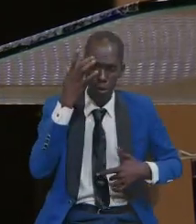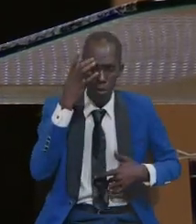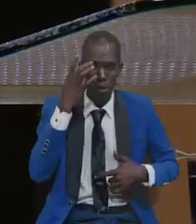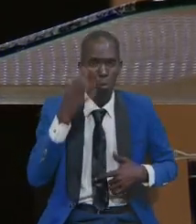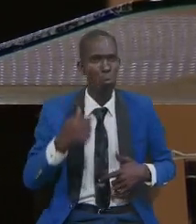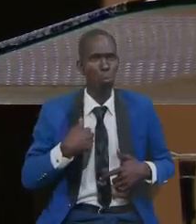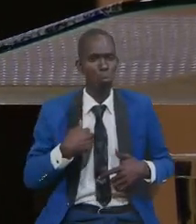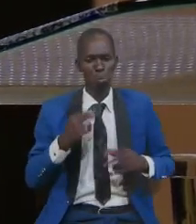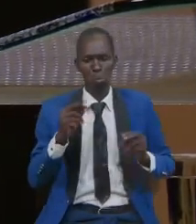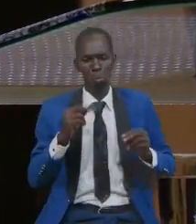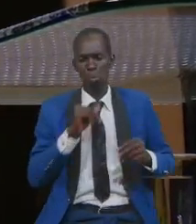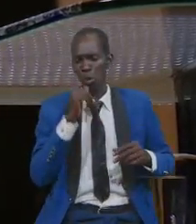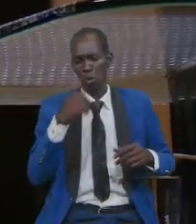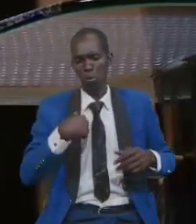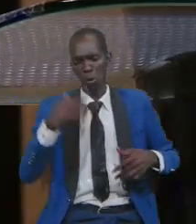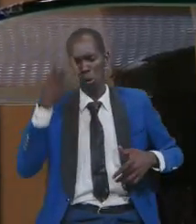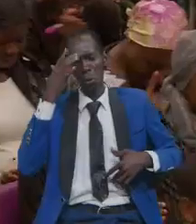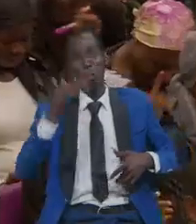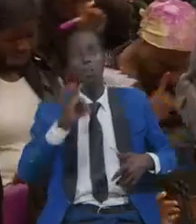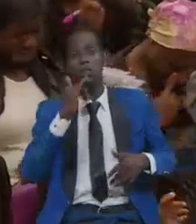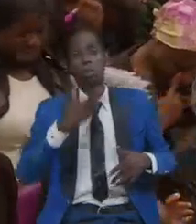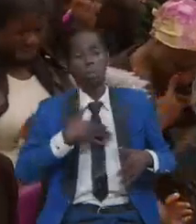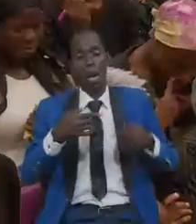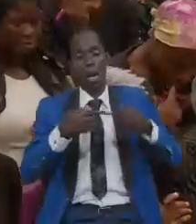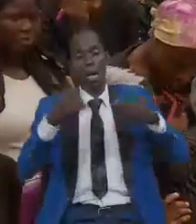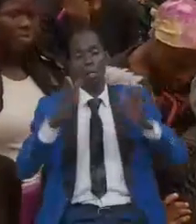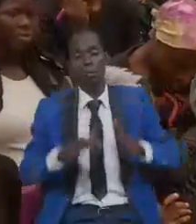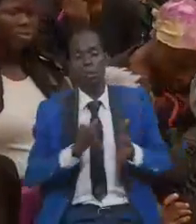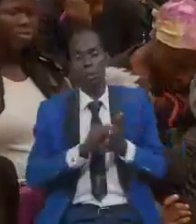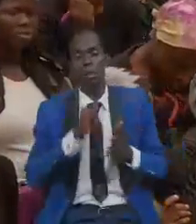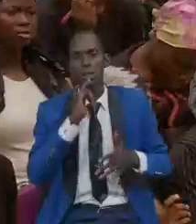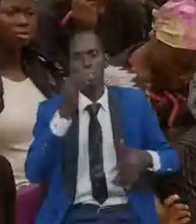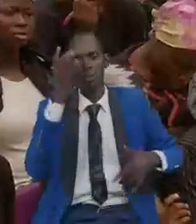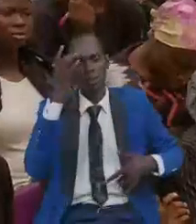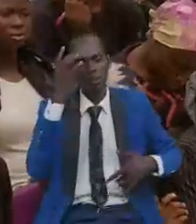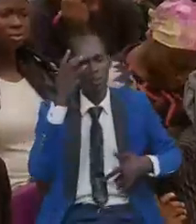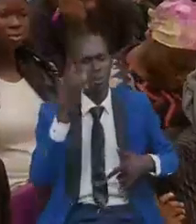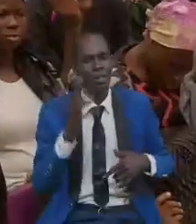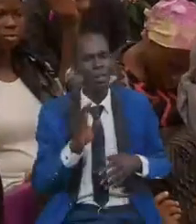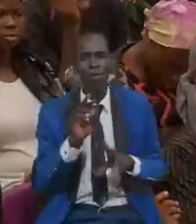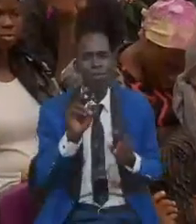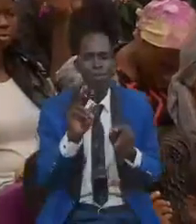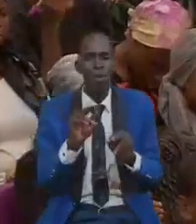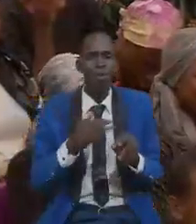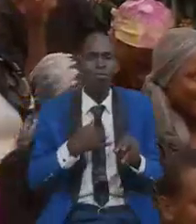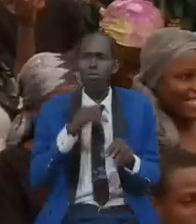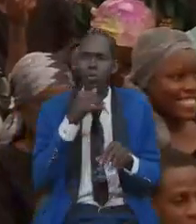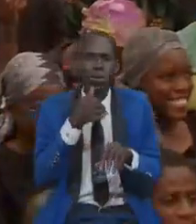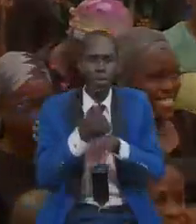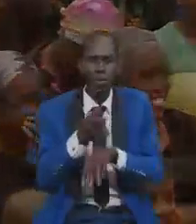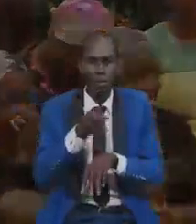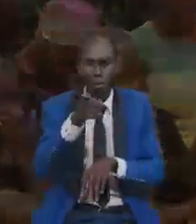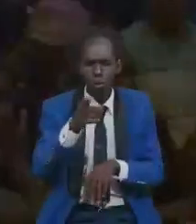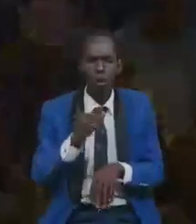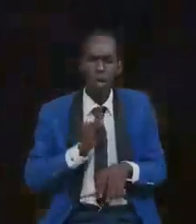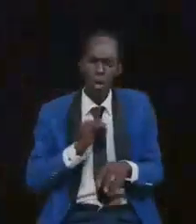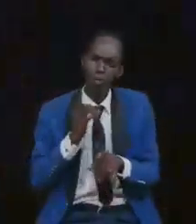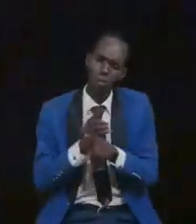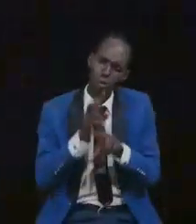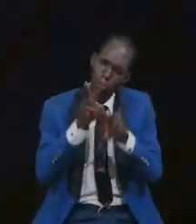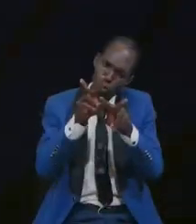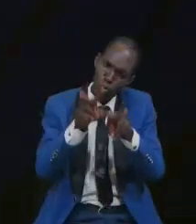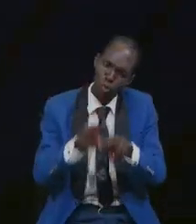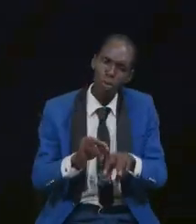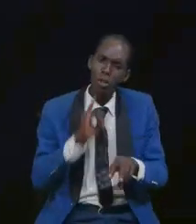my enemy is sick. Anything, disturbing, no, I'm okay. It's my enemy that something